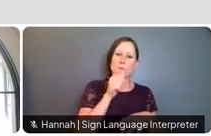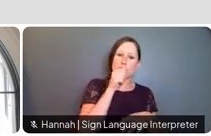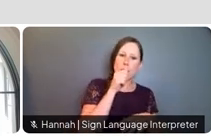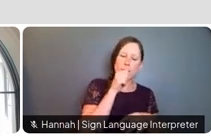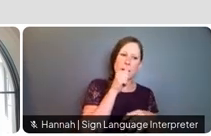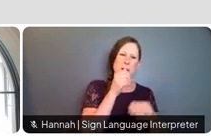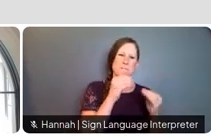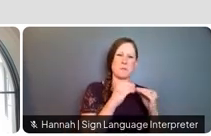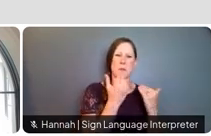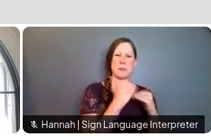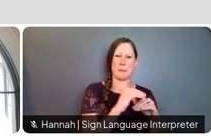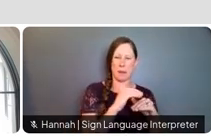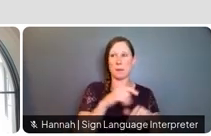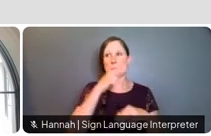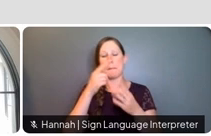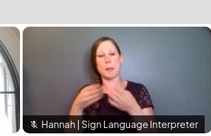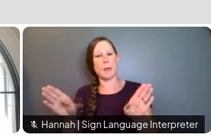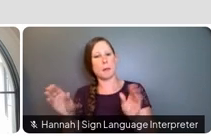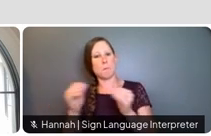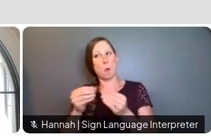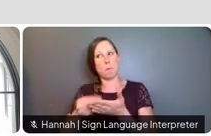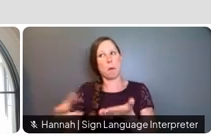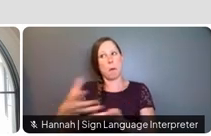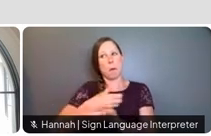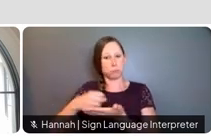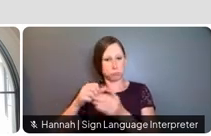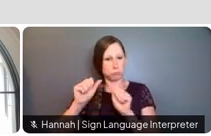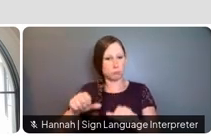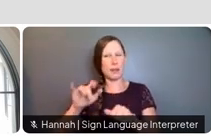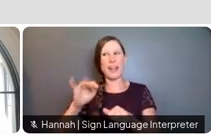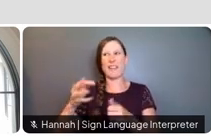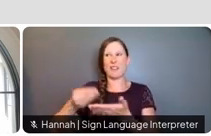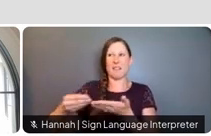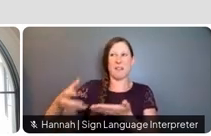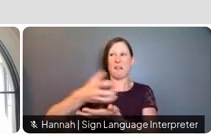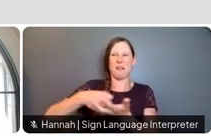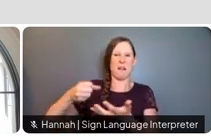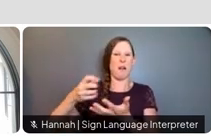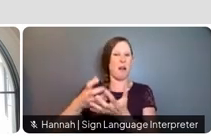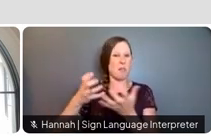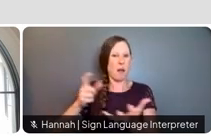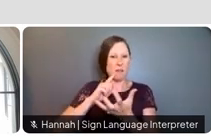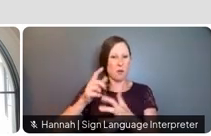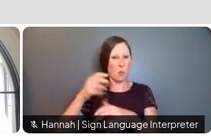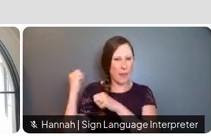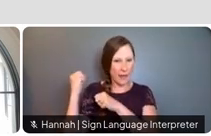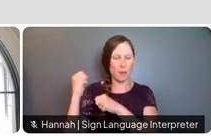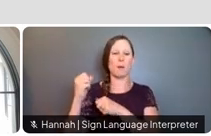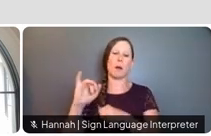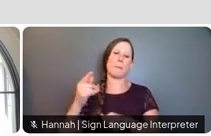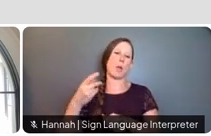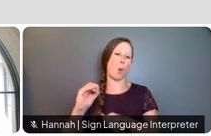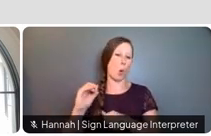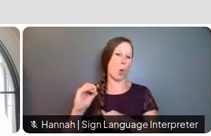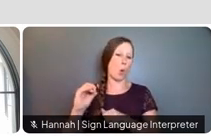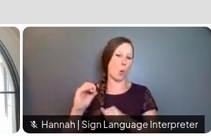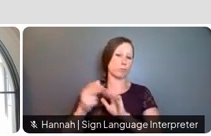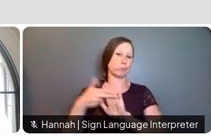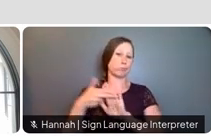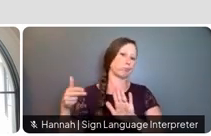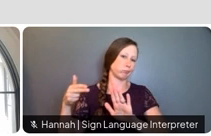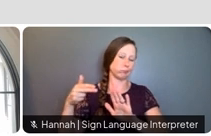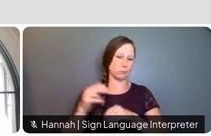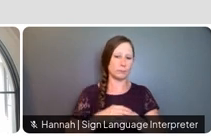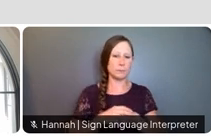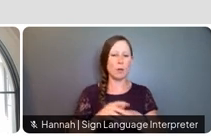you need to raise a lot of capital quickly, an IPO is a way to do that. Also, like we talked about, stakeholder liquidity. This